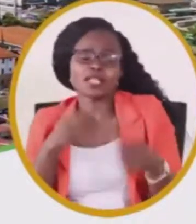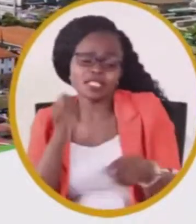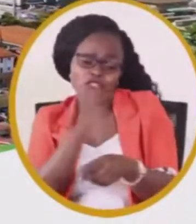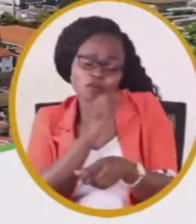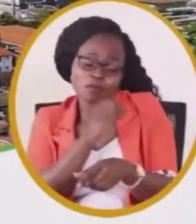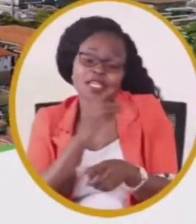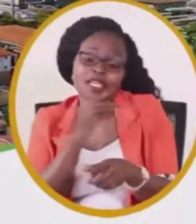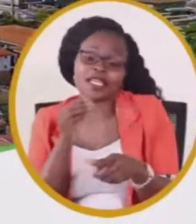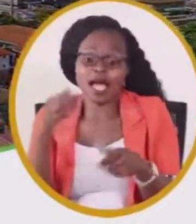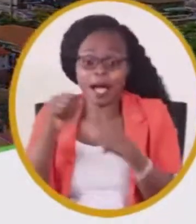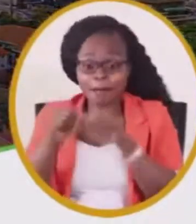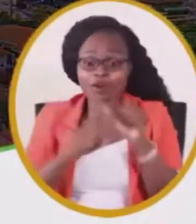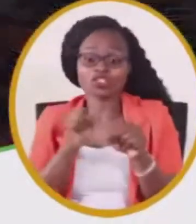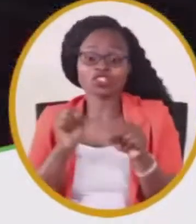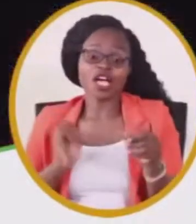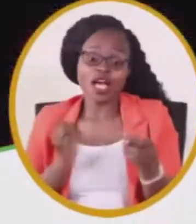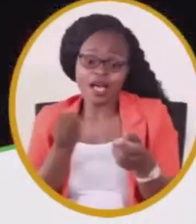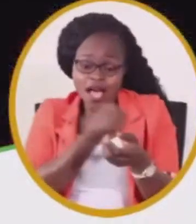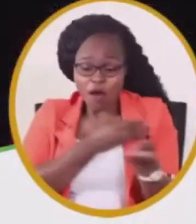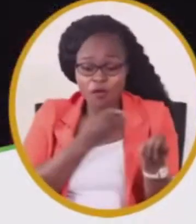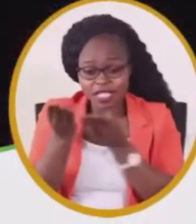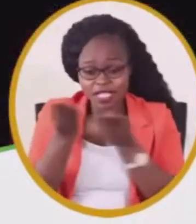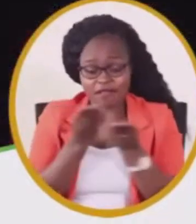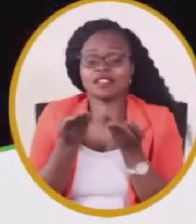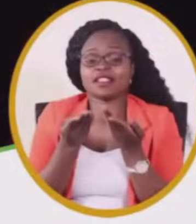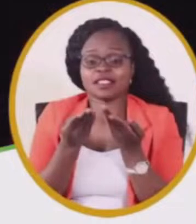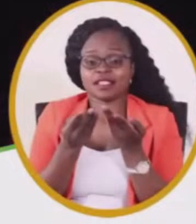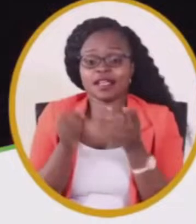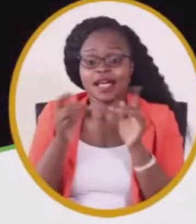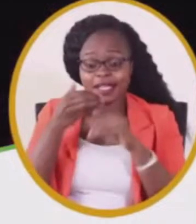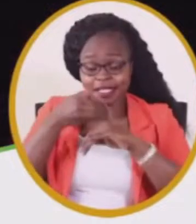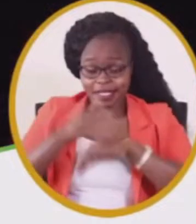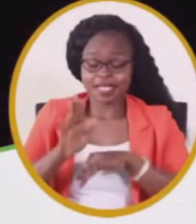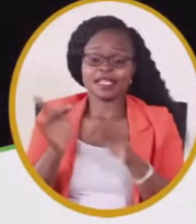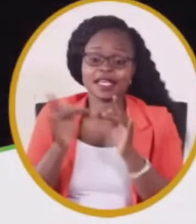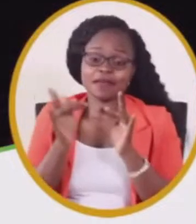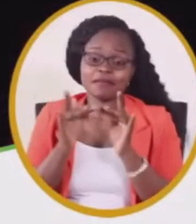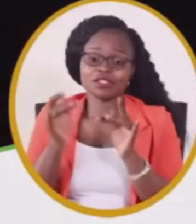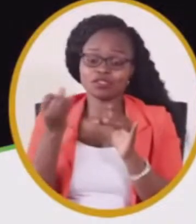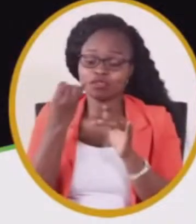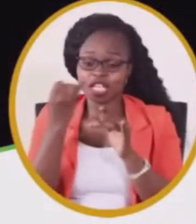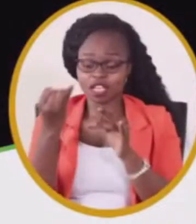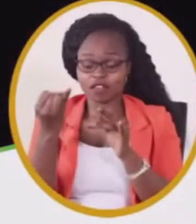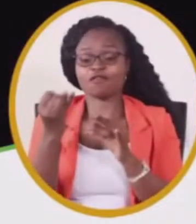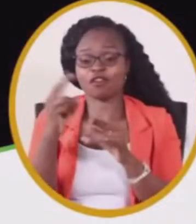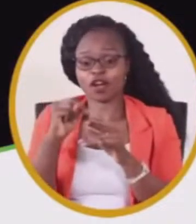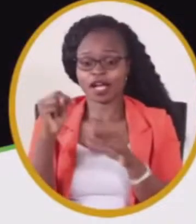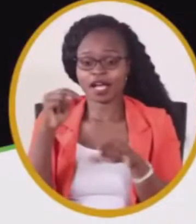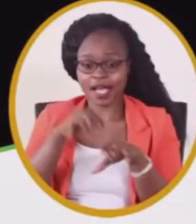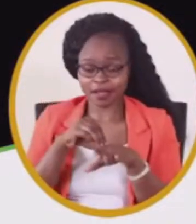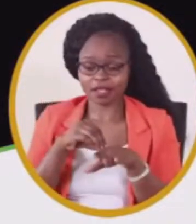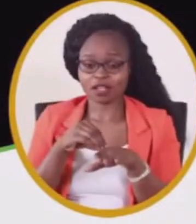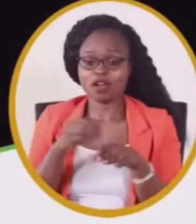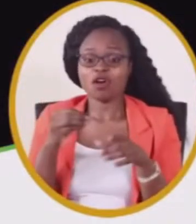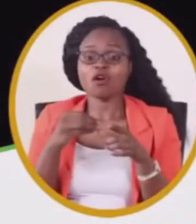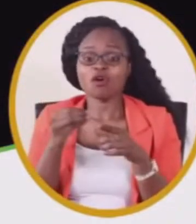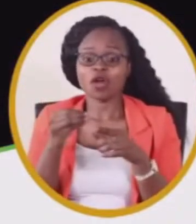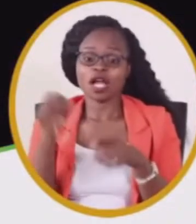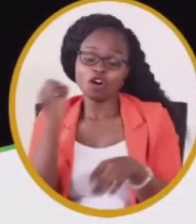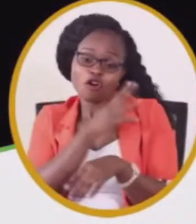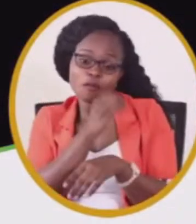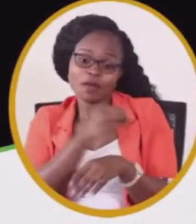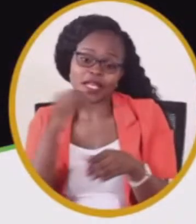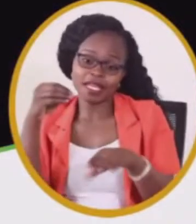compliment regarding our service delivery, you can send an email to info@ck.go.ke,